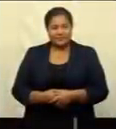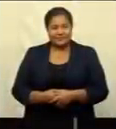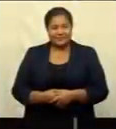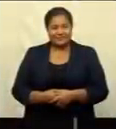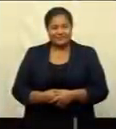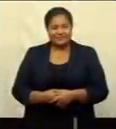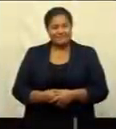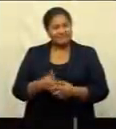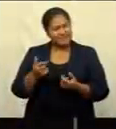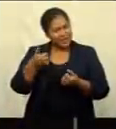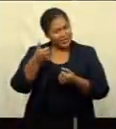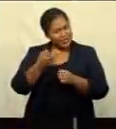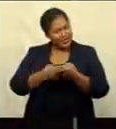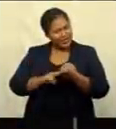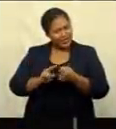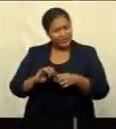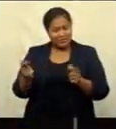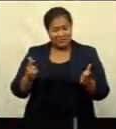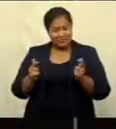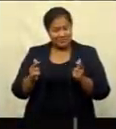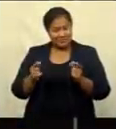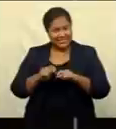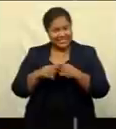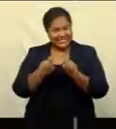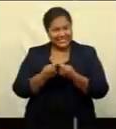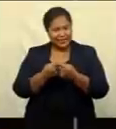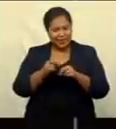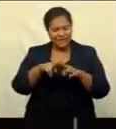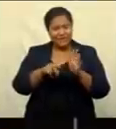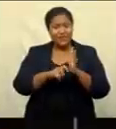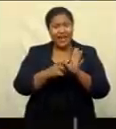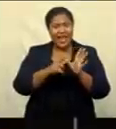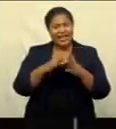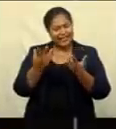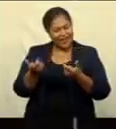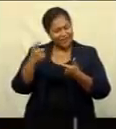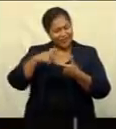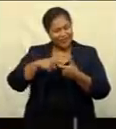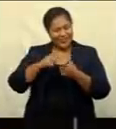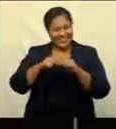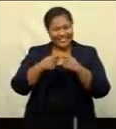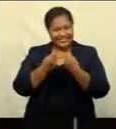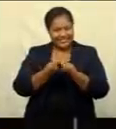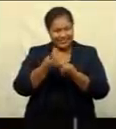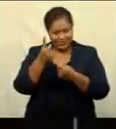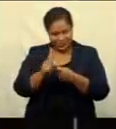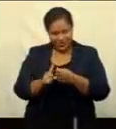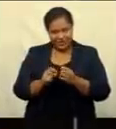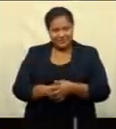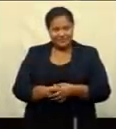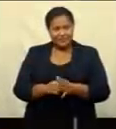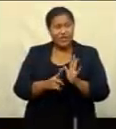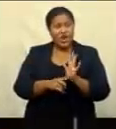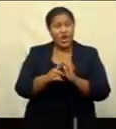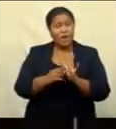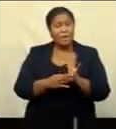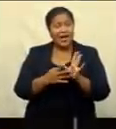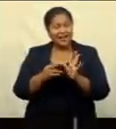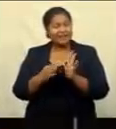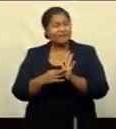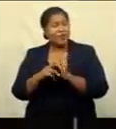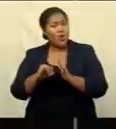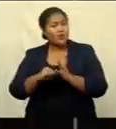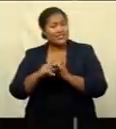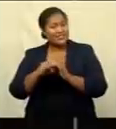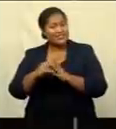There's good news for the Flying Fijians as Frank Lomani finally joined the team today. Lomani, Moses Sorovi and